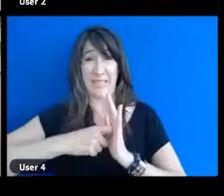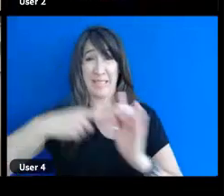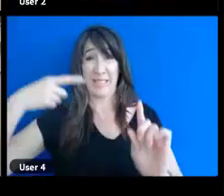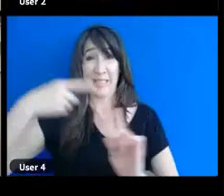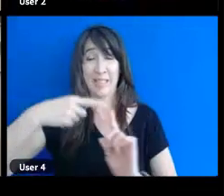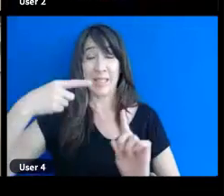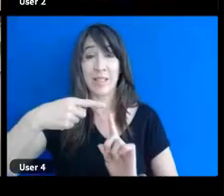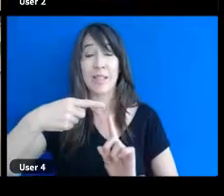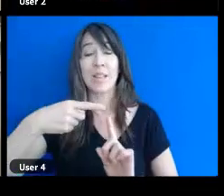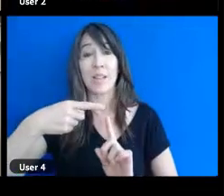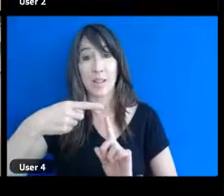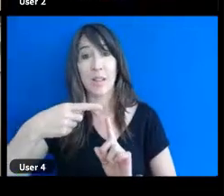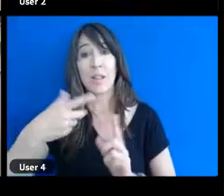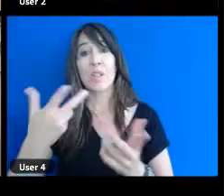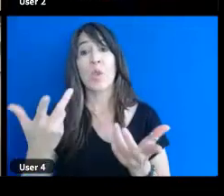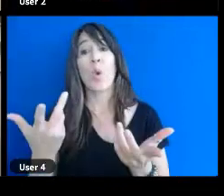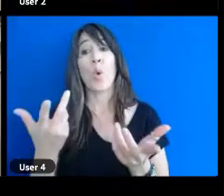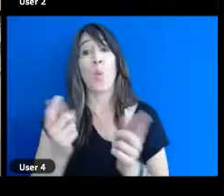heard from an employer.